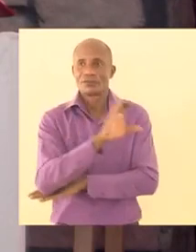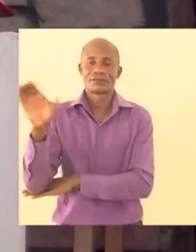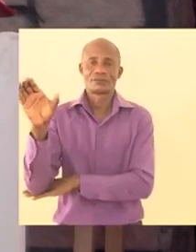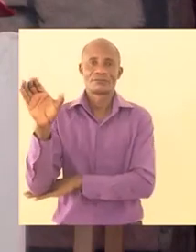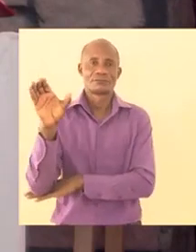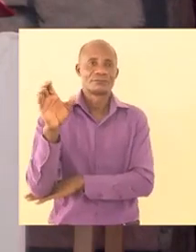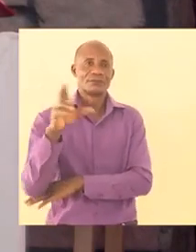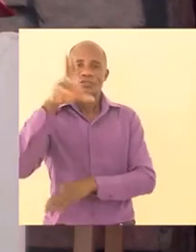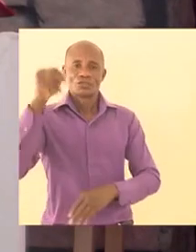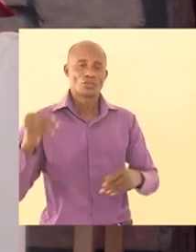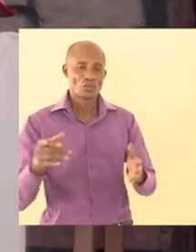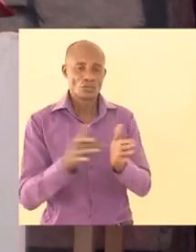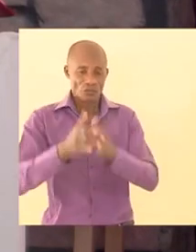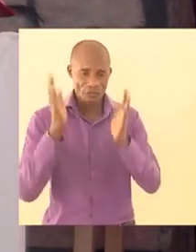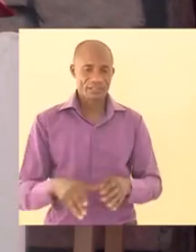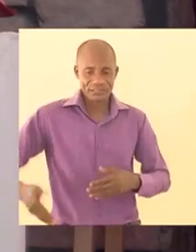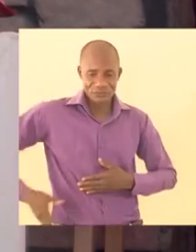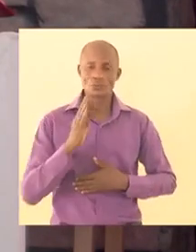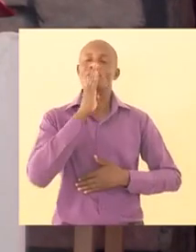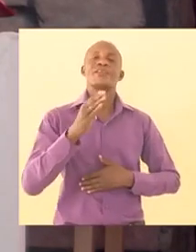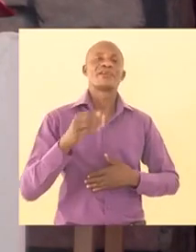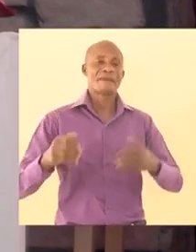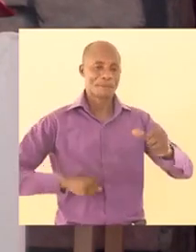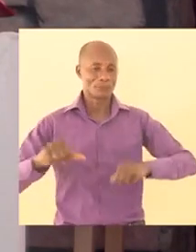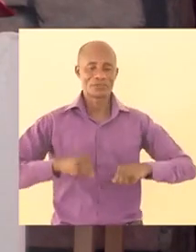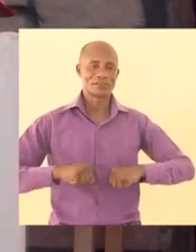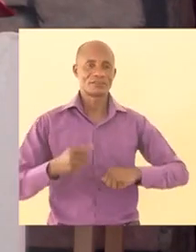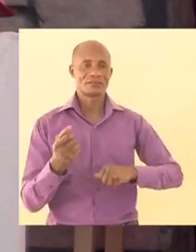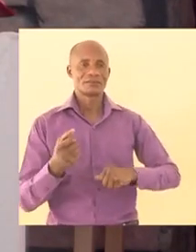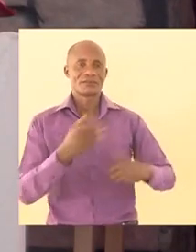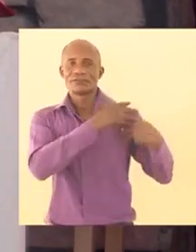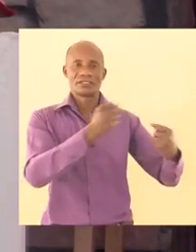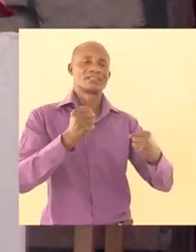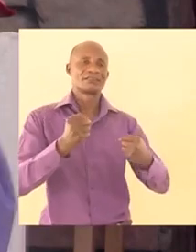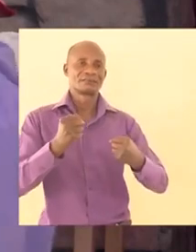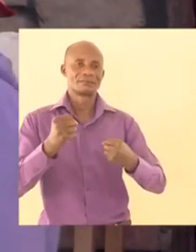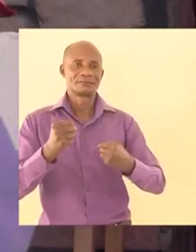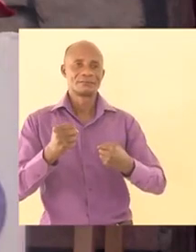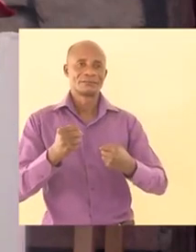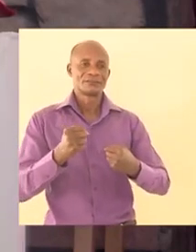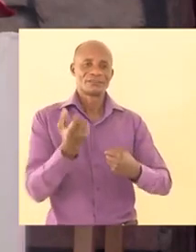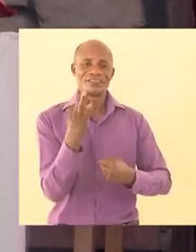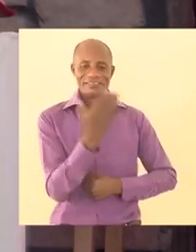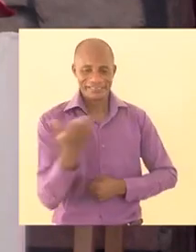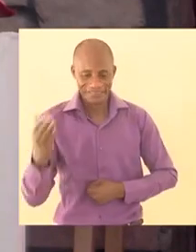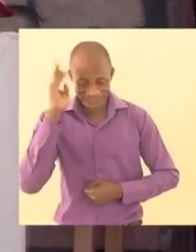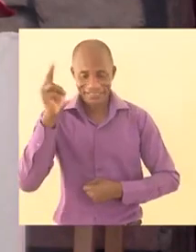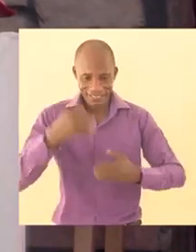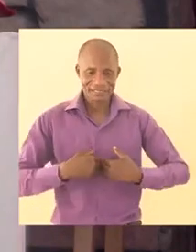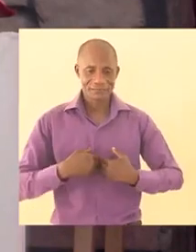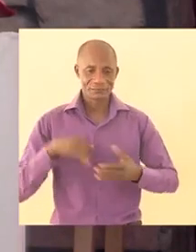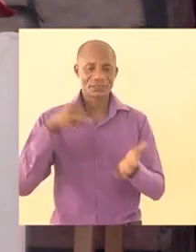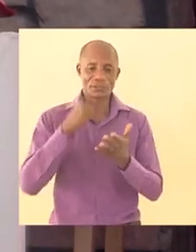The weakness of... No Christian should be boasting about his strength, about the property he has acquired. It's